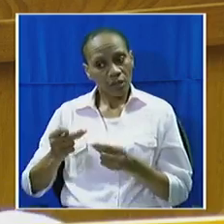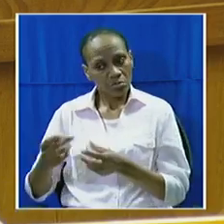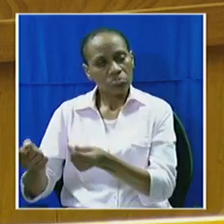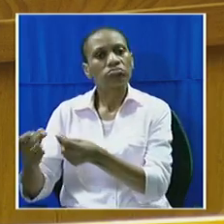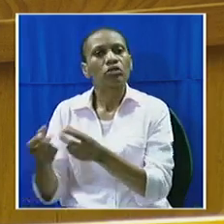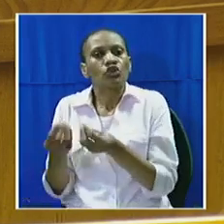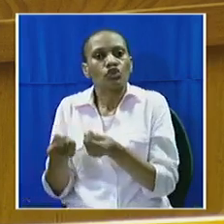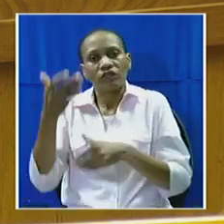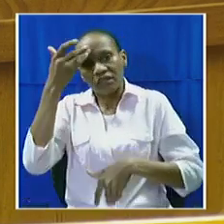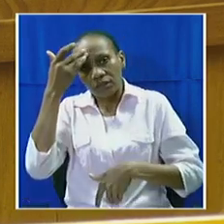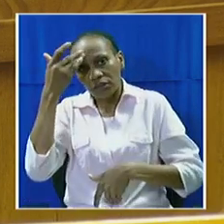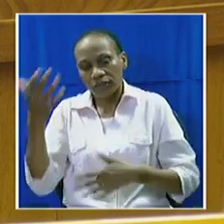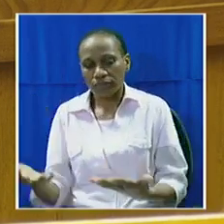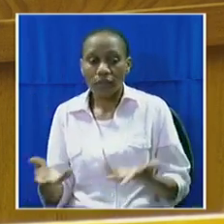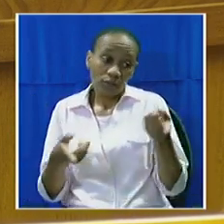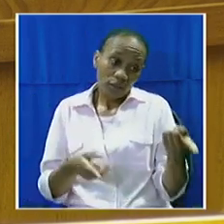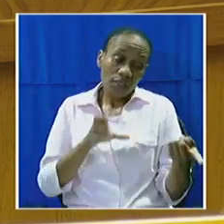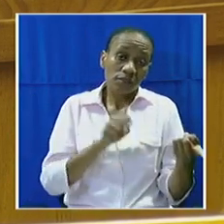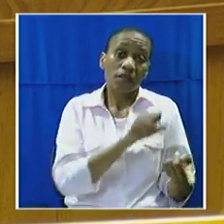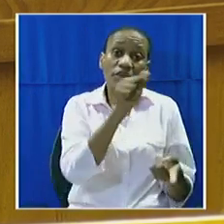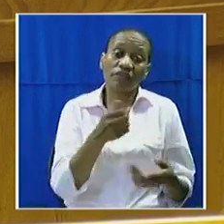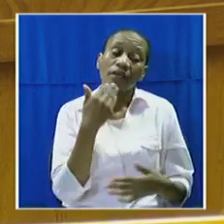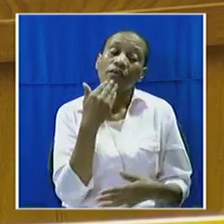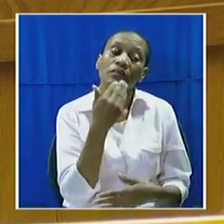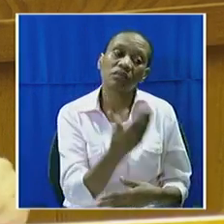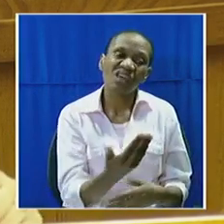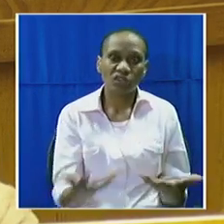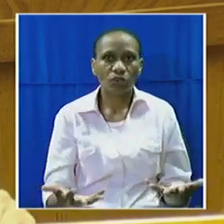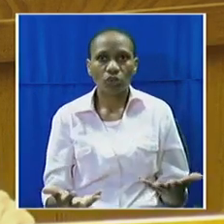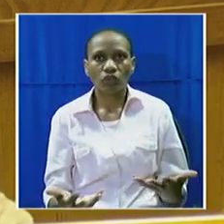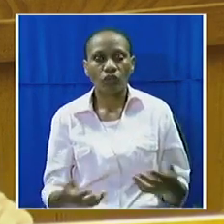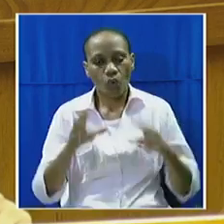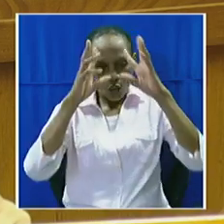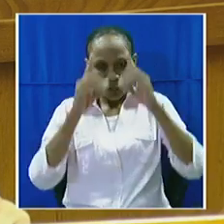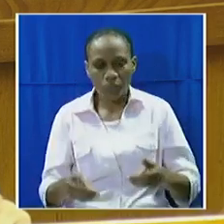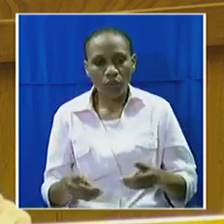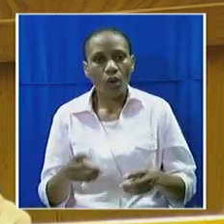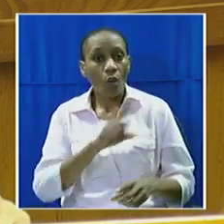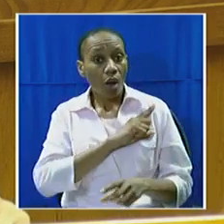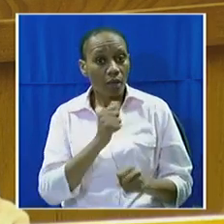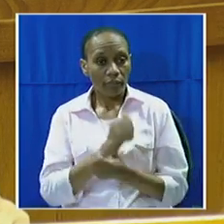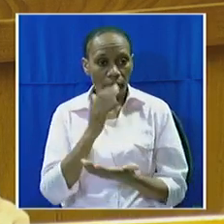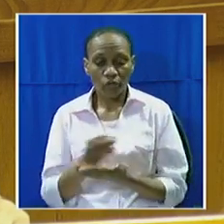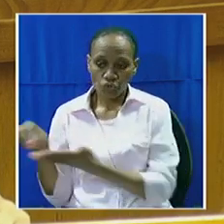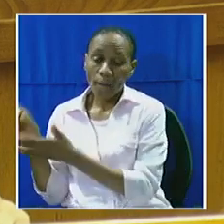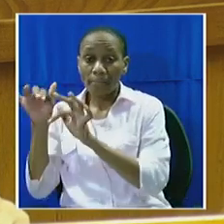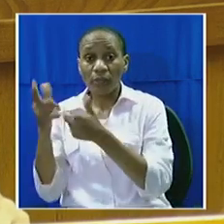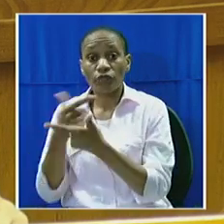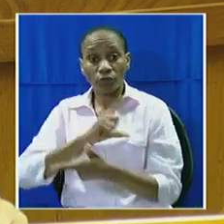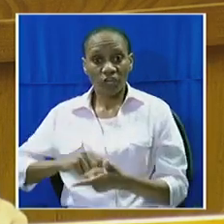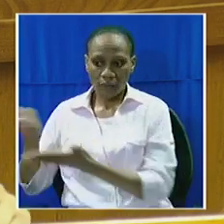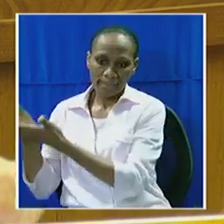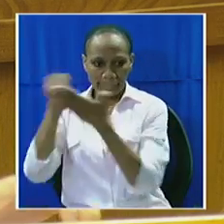near. To South Africa, thanks for taking the bold decision for bringing our people back and for taking the necessary